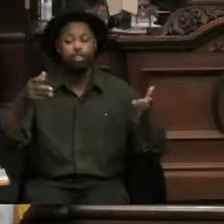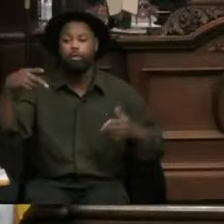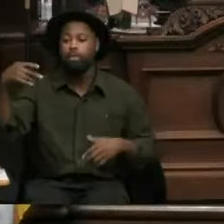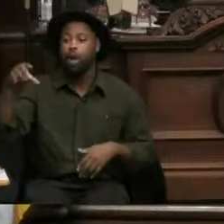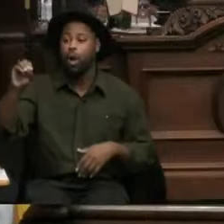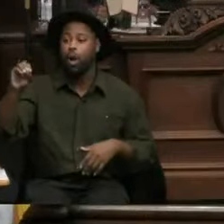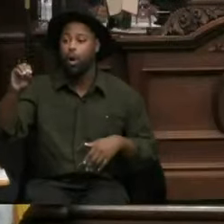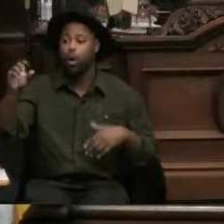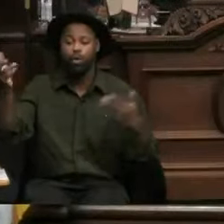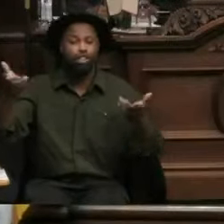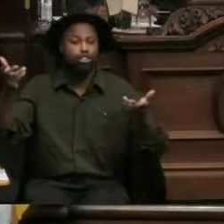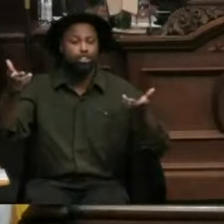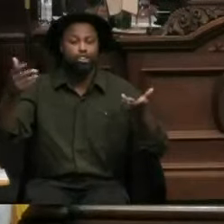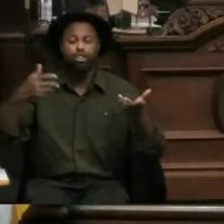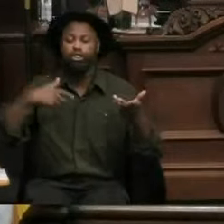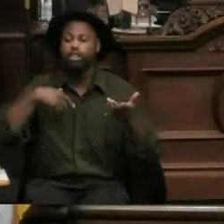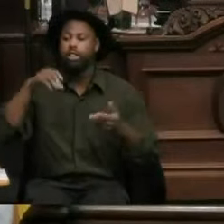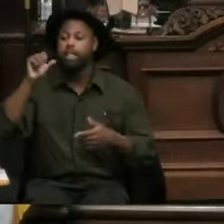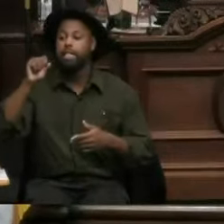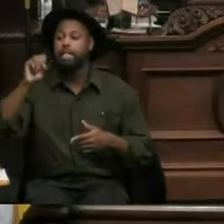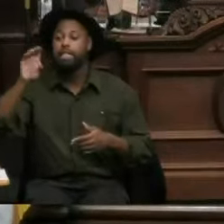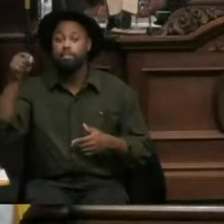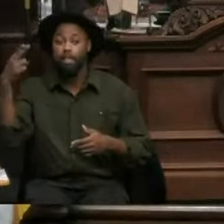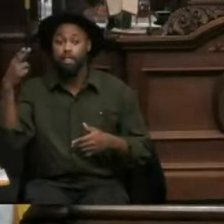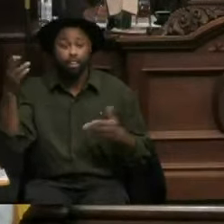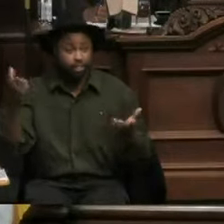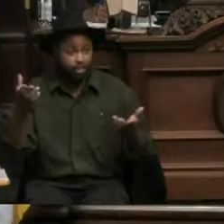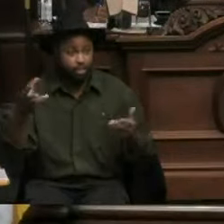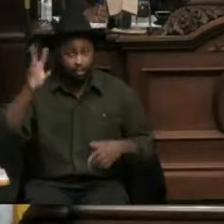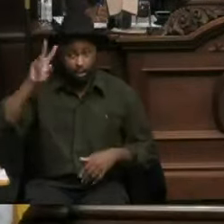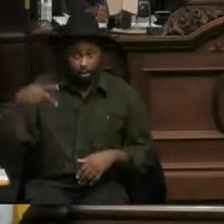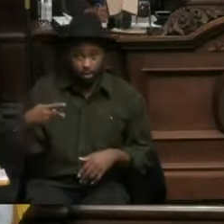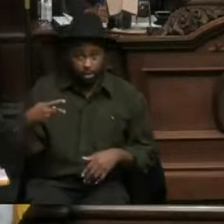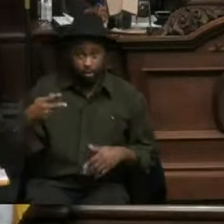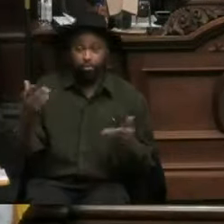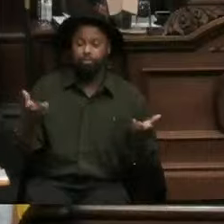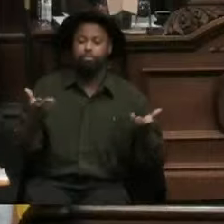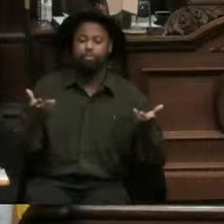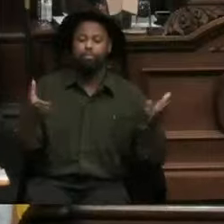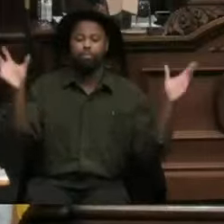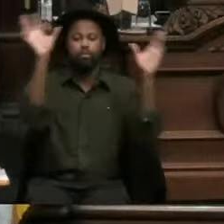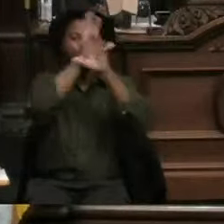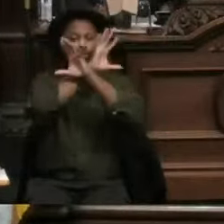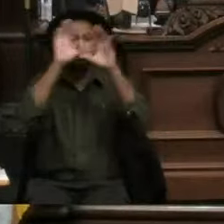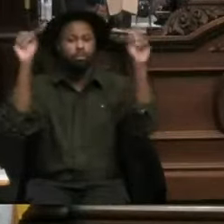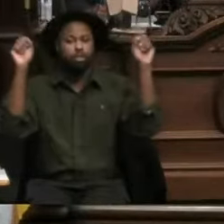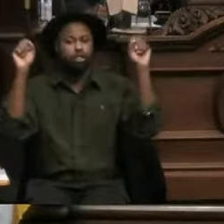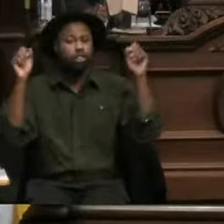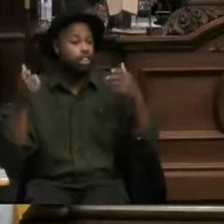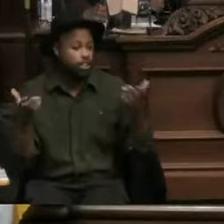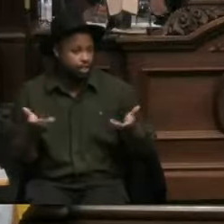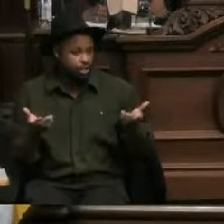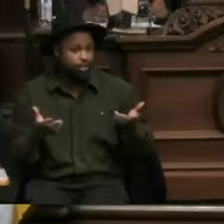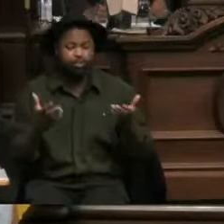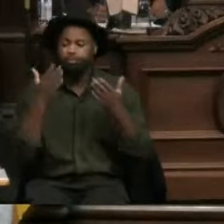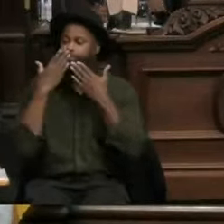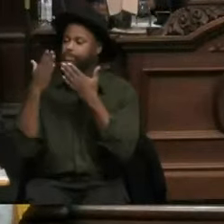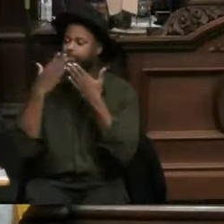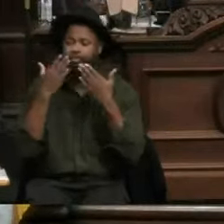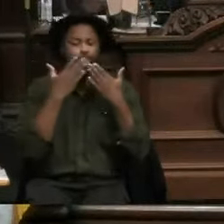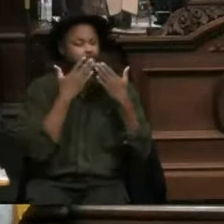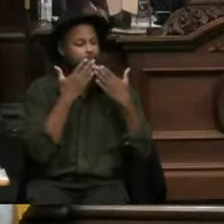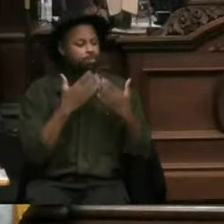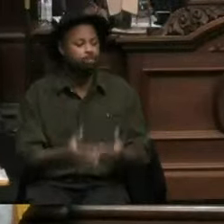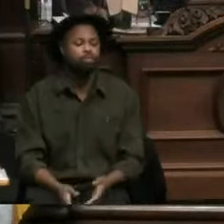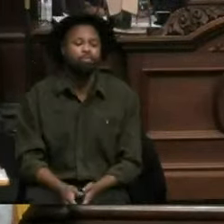Pio. Here. Councilmember Smith. Here. Vice President Lupien. Here. President Melendez. Here. Thank you.